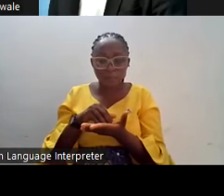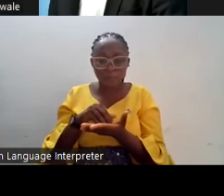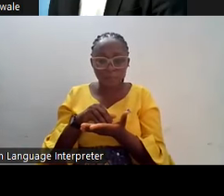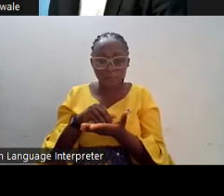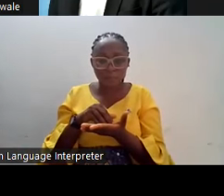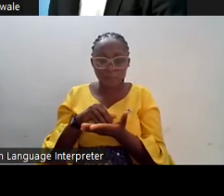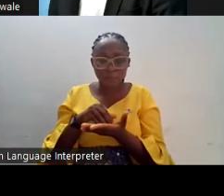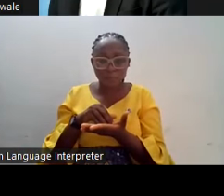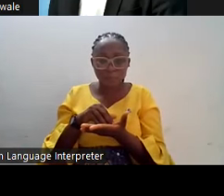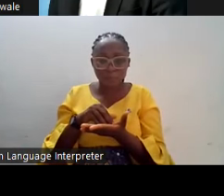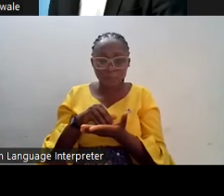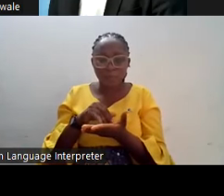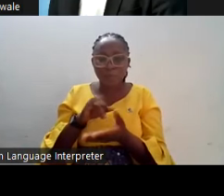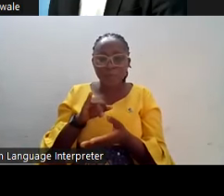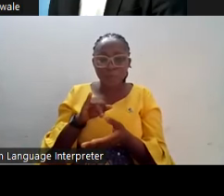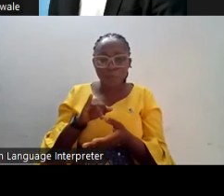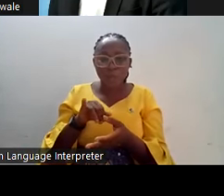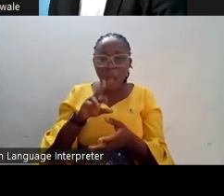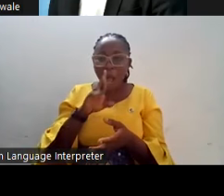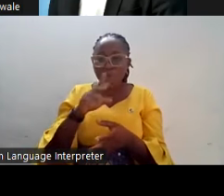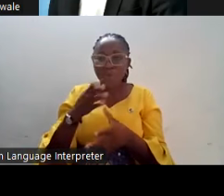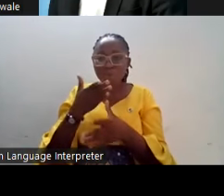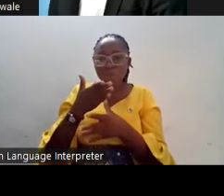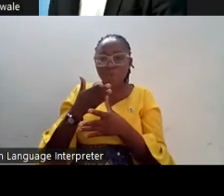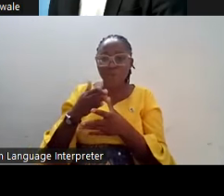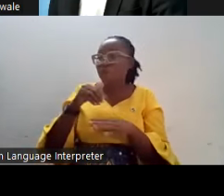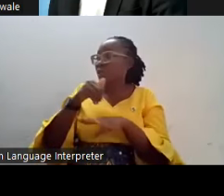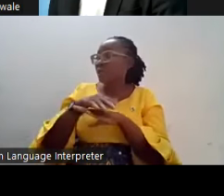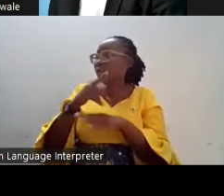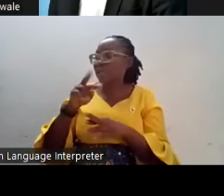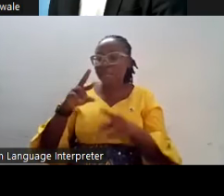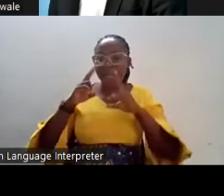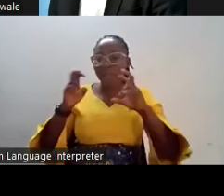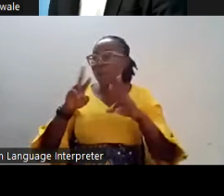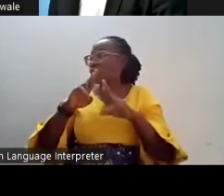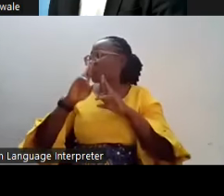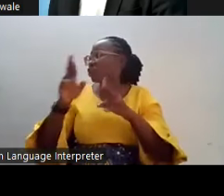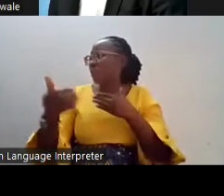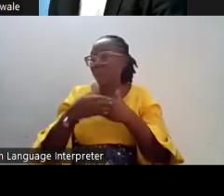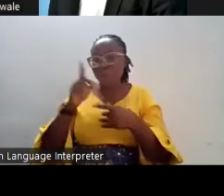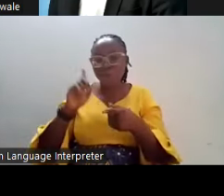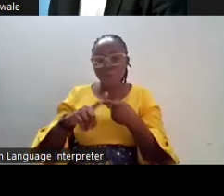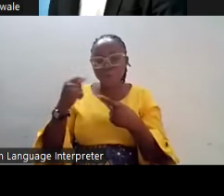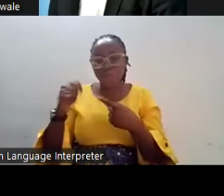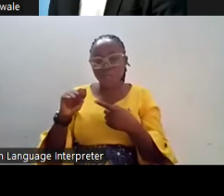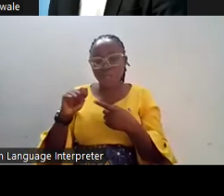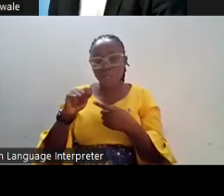I should relate the assessment results back to the child's everyday life.